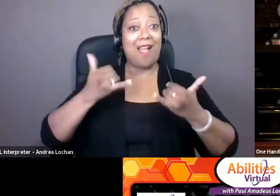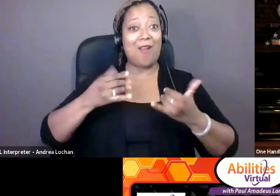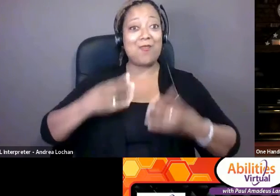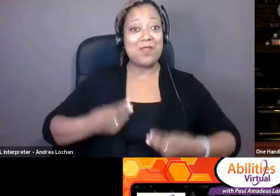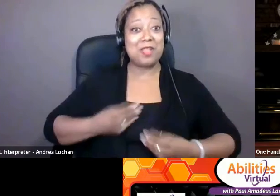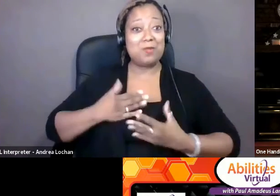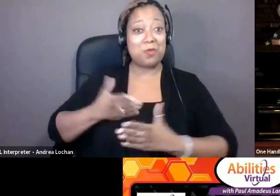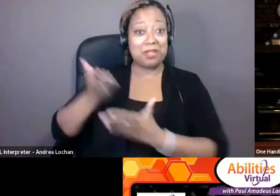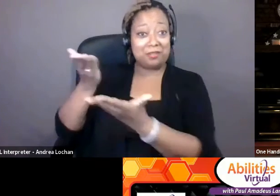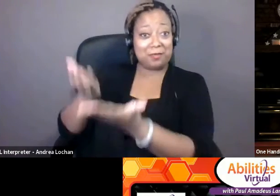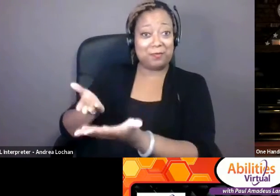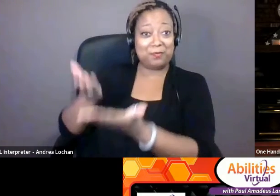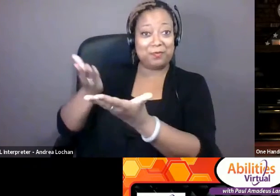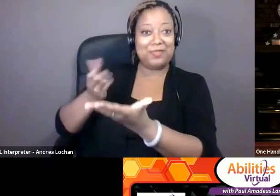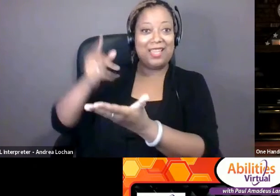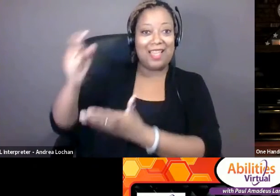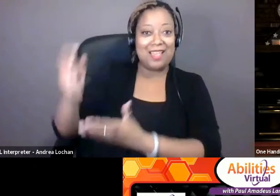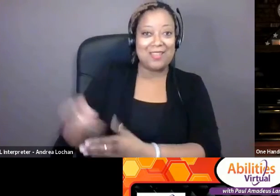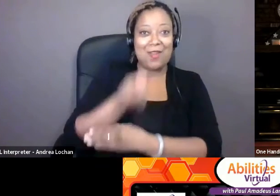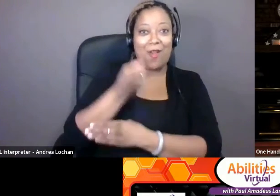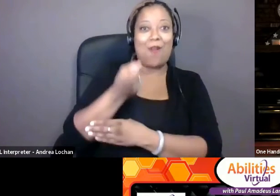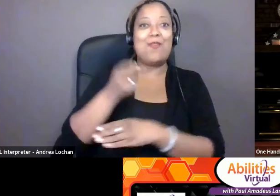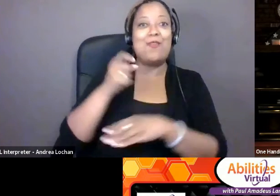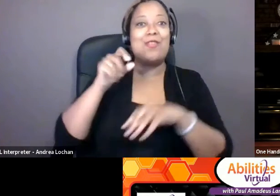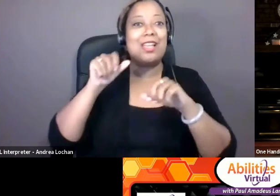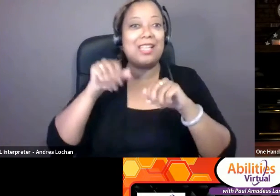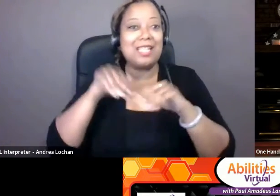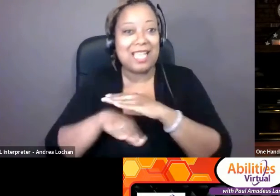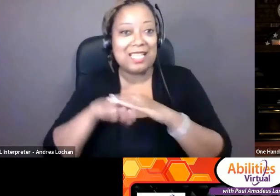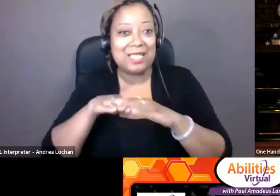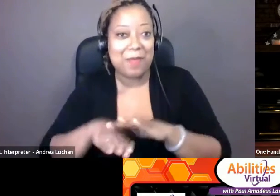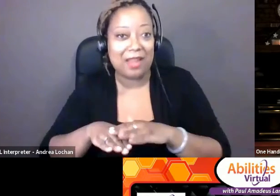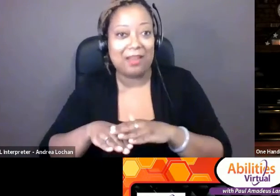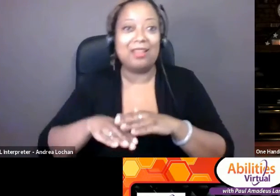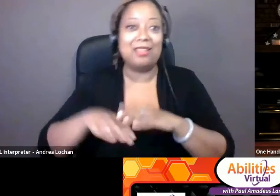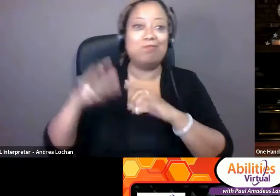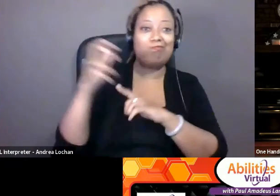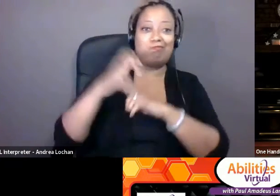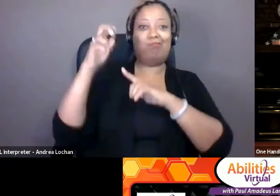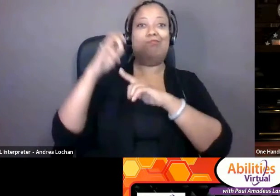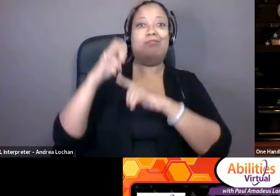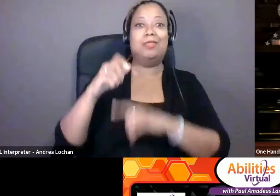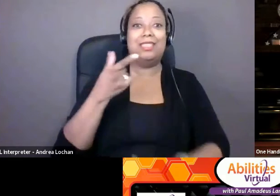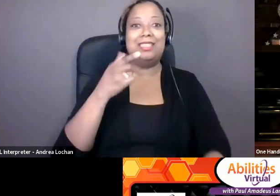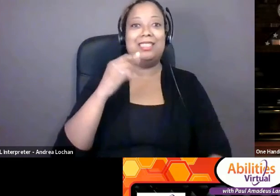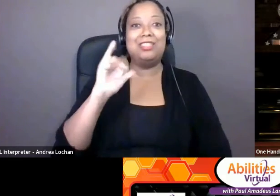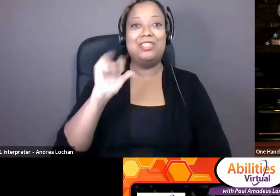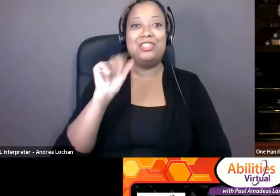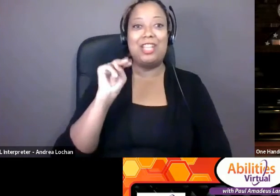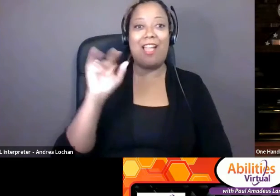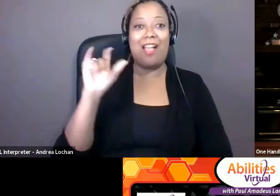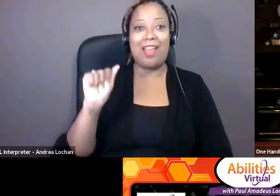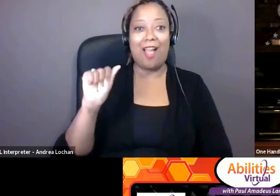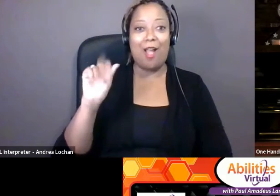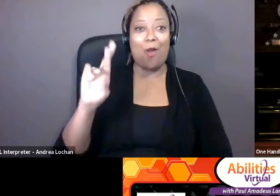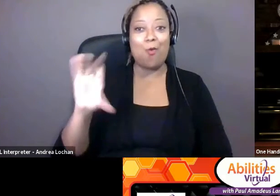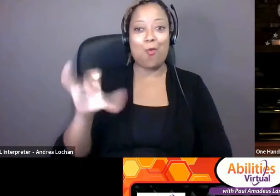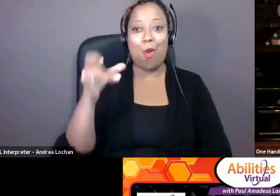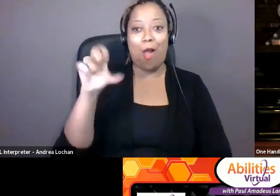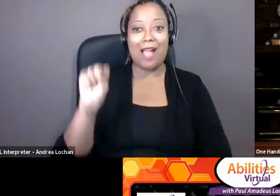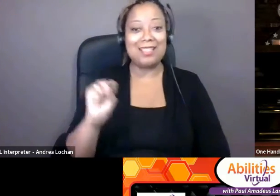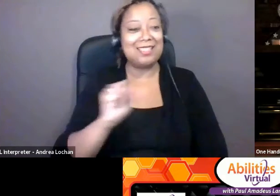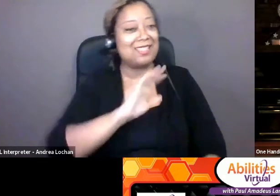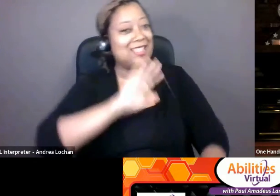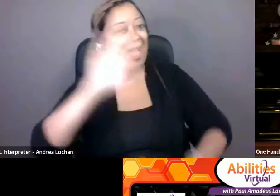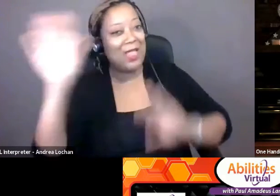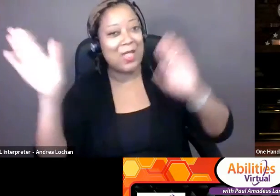inspirational golf accessibility legend, Gianna Rojas, with us right now. Gianna, how are you? Hello,